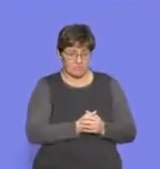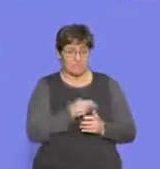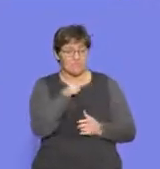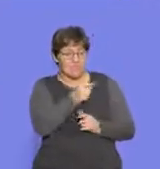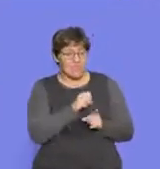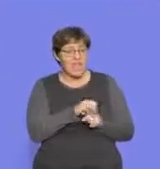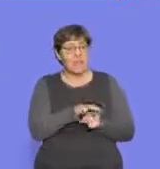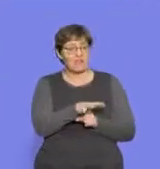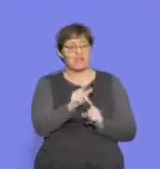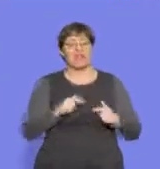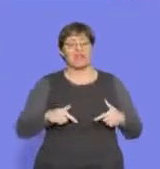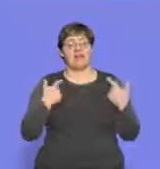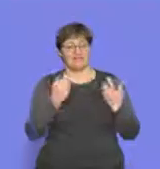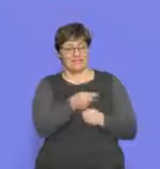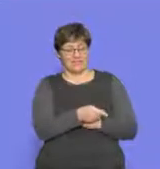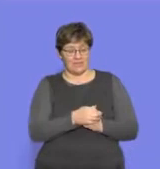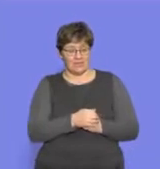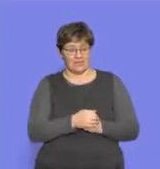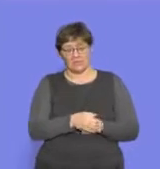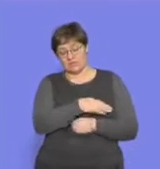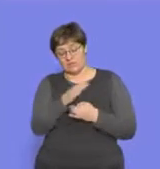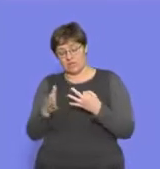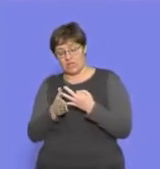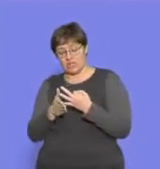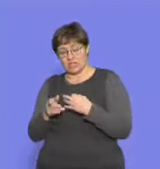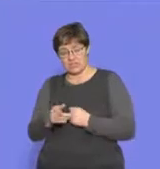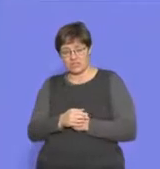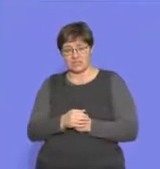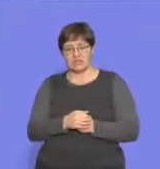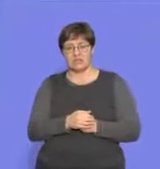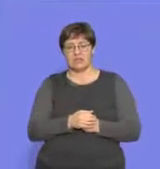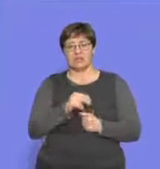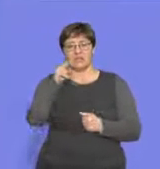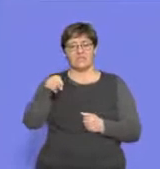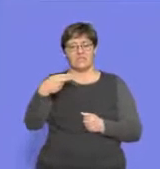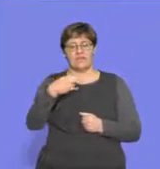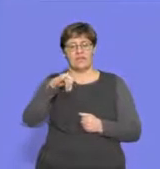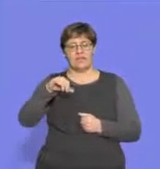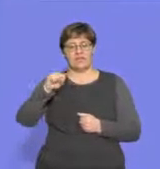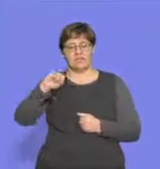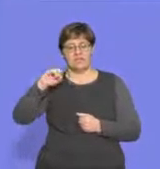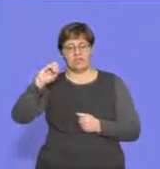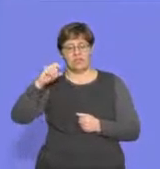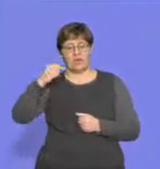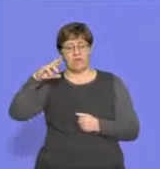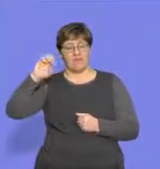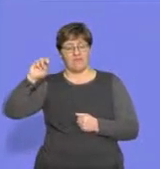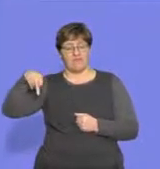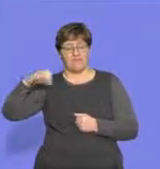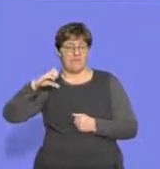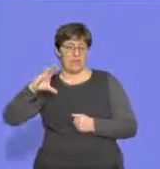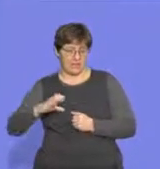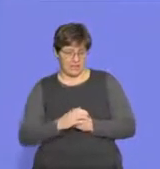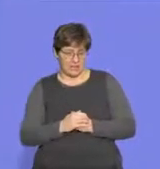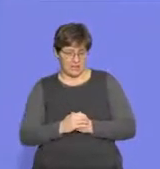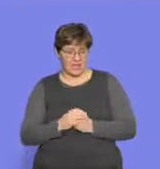the living forms. And finally, we have the physiographic factors, and the physiographic factors actually refer